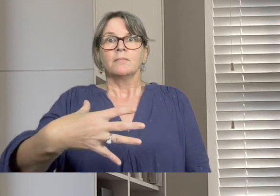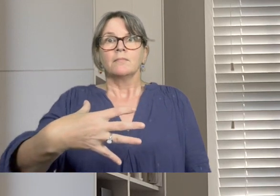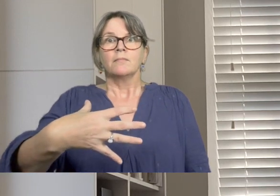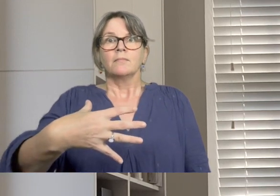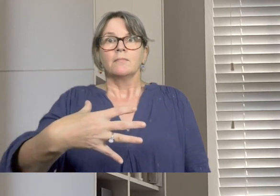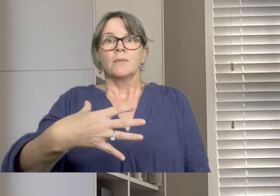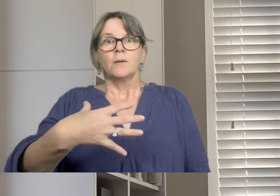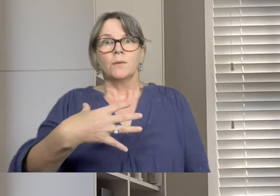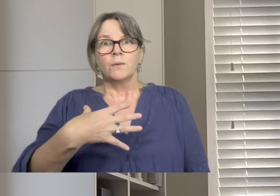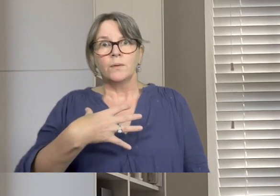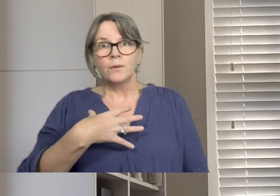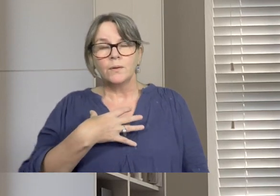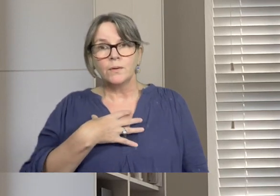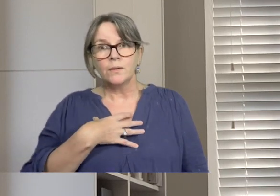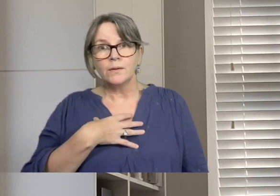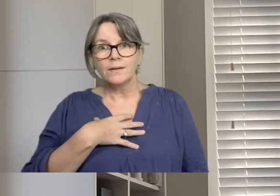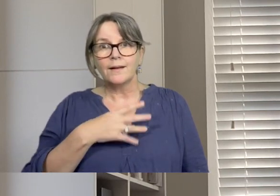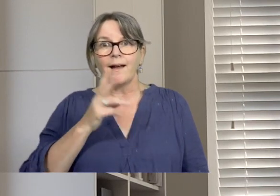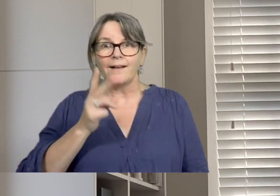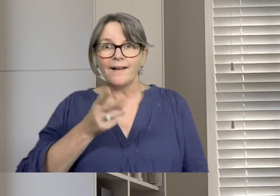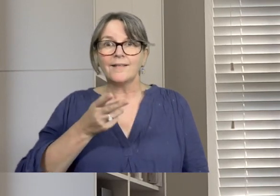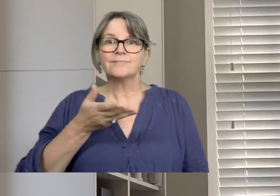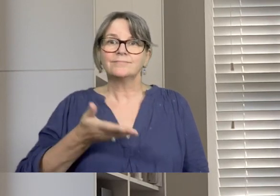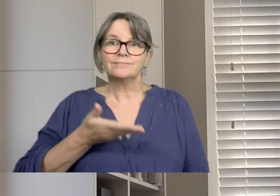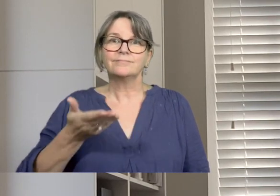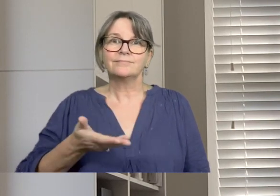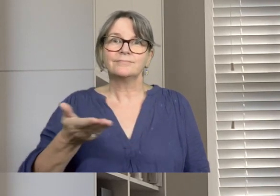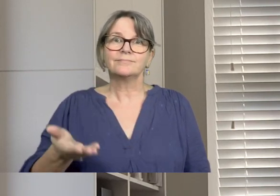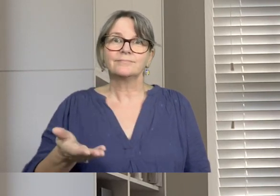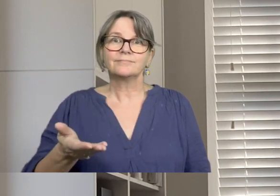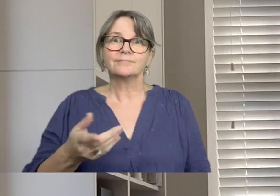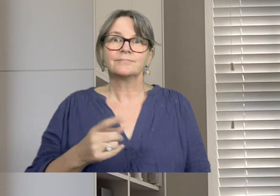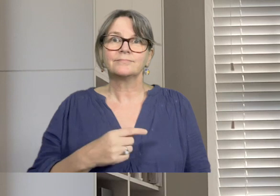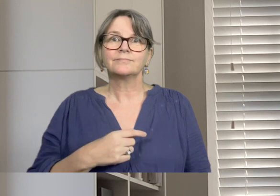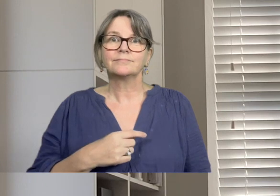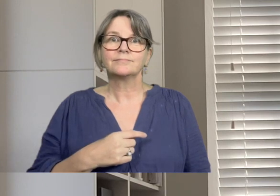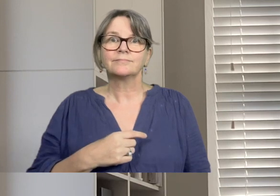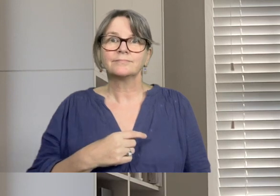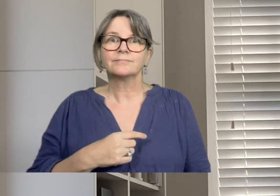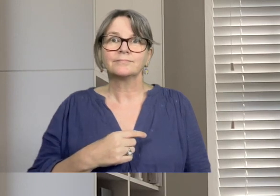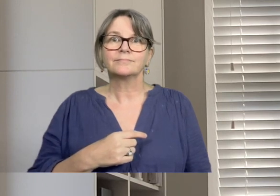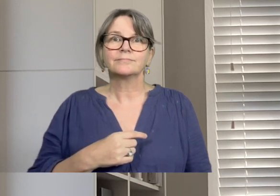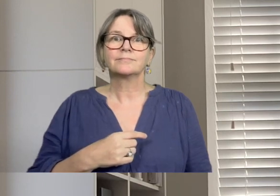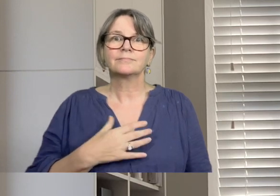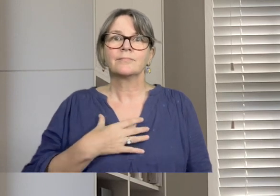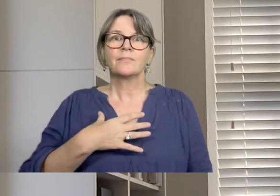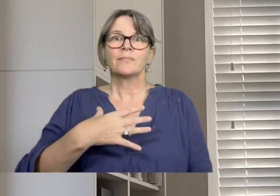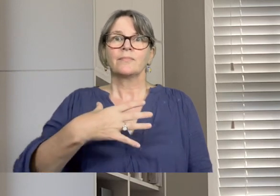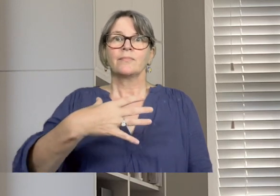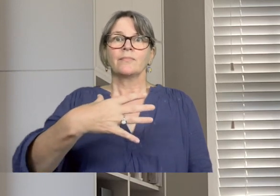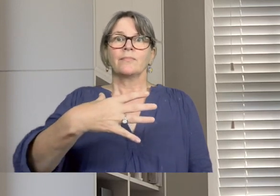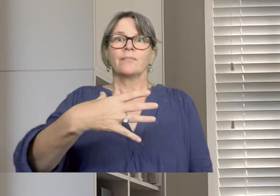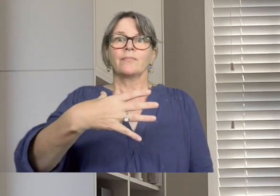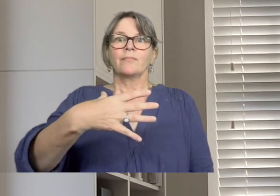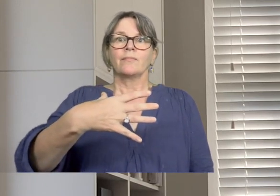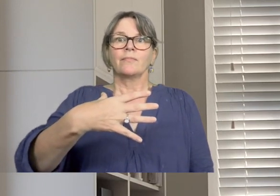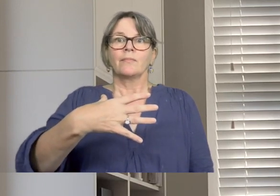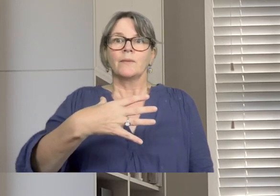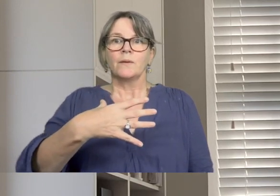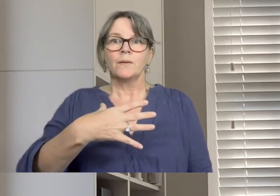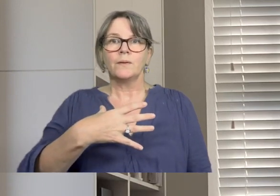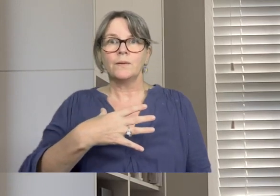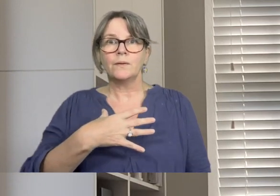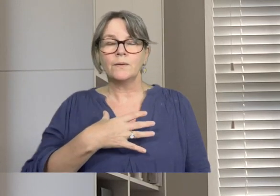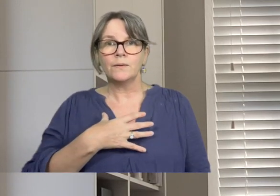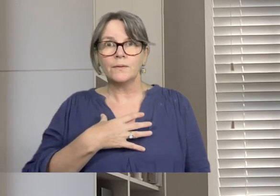Breath in, center. We go again, same again. Breath in, breath out. I've changed the breath up and I just breathe per